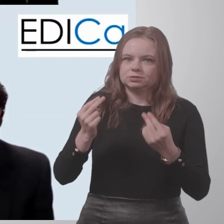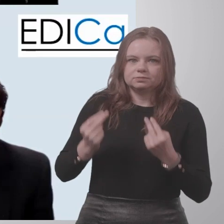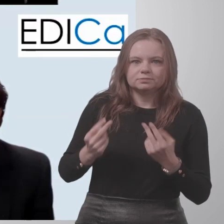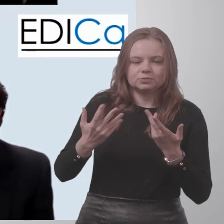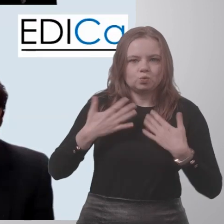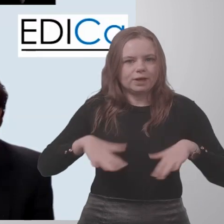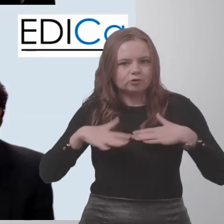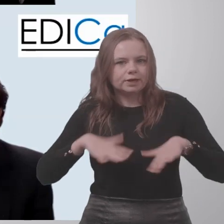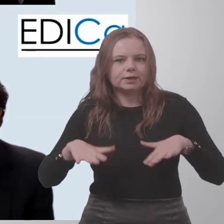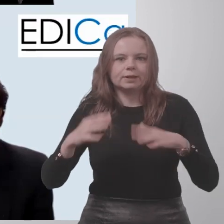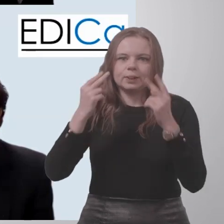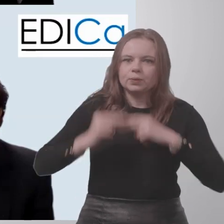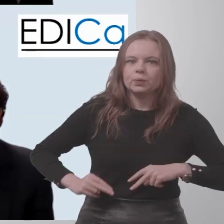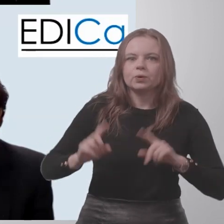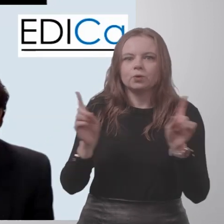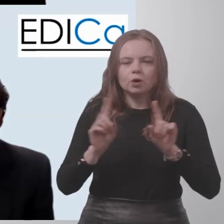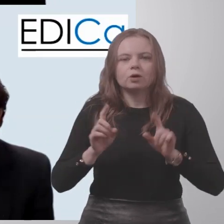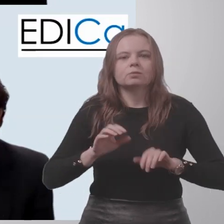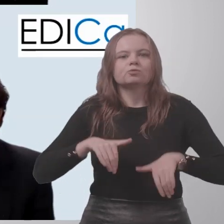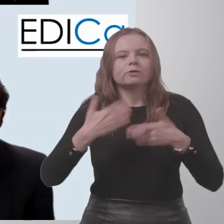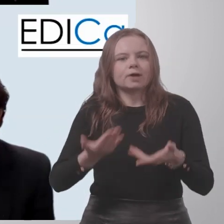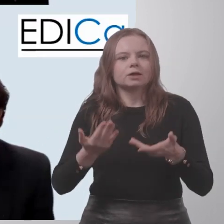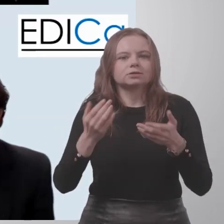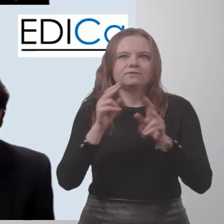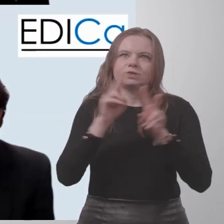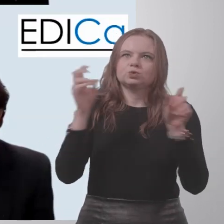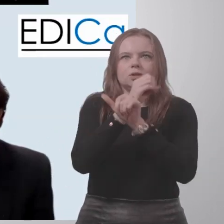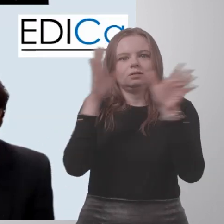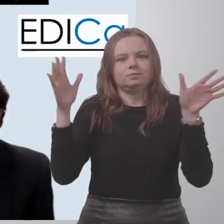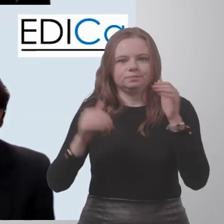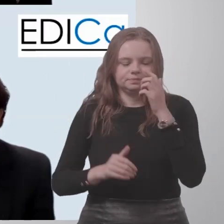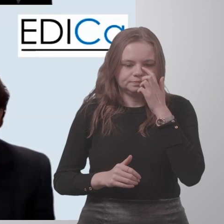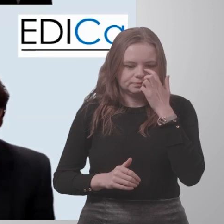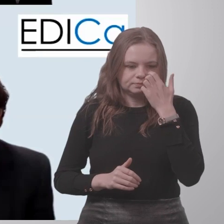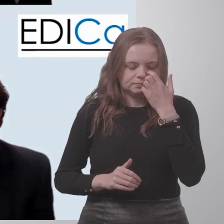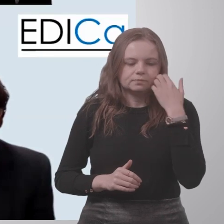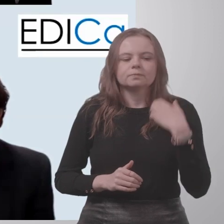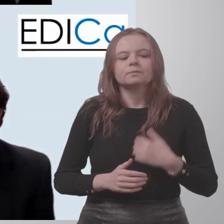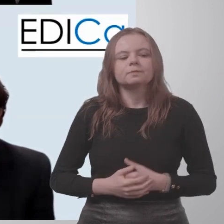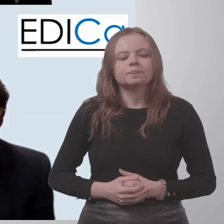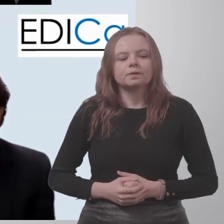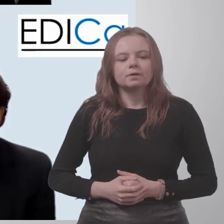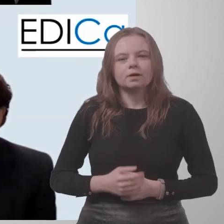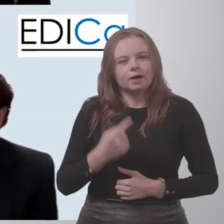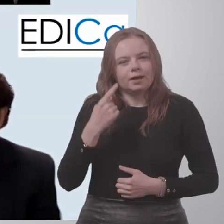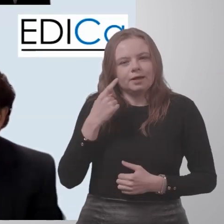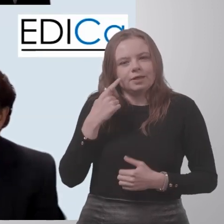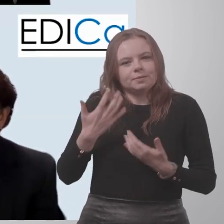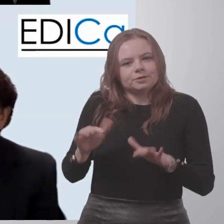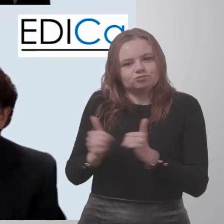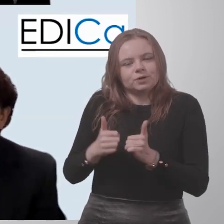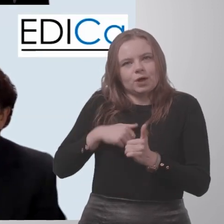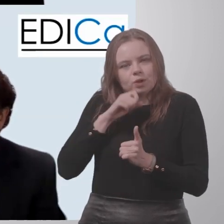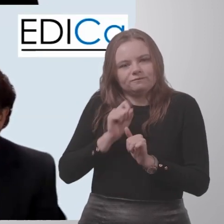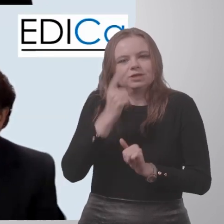may be wearing or what you may look like, just to provide a visual narrative? So I think we agreed I would do